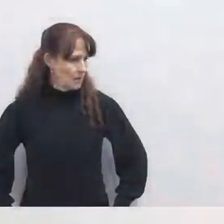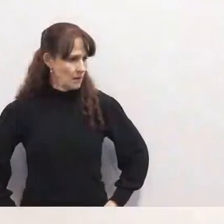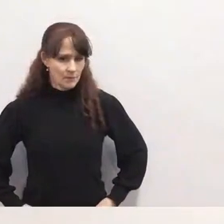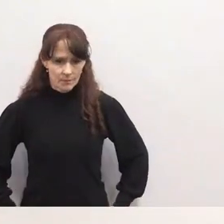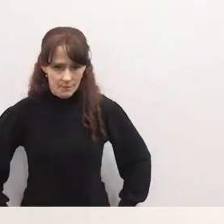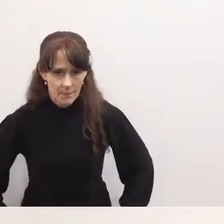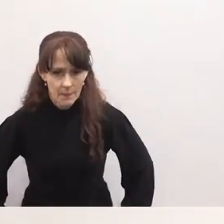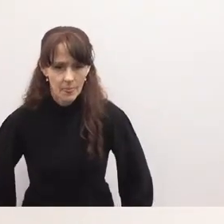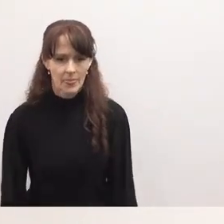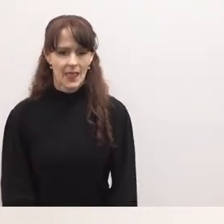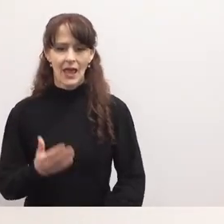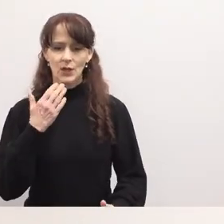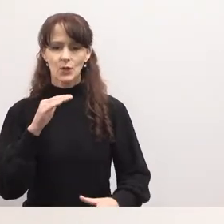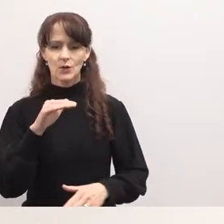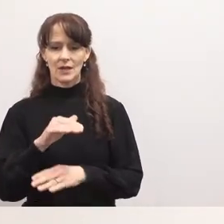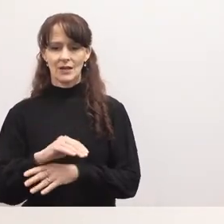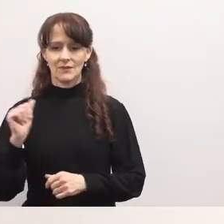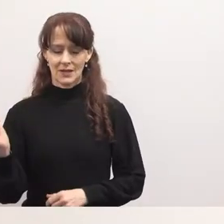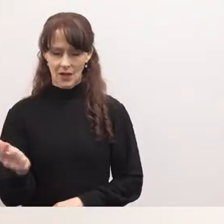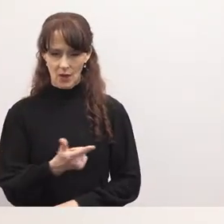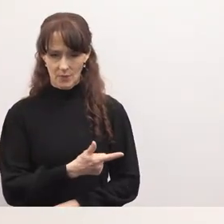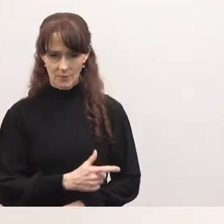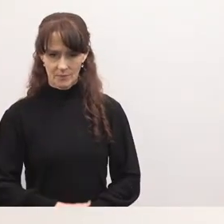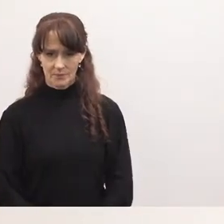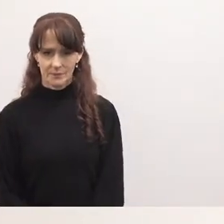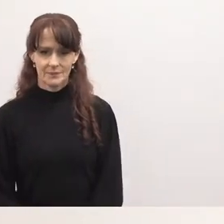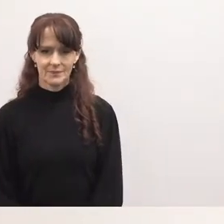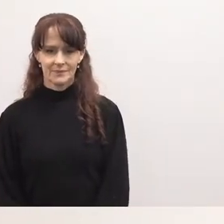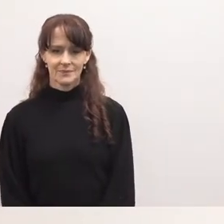Exciting, and good evening, everyone.